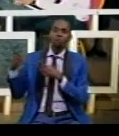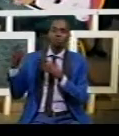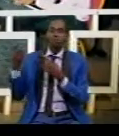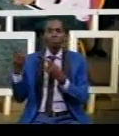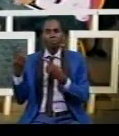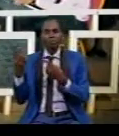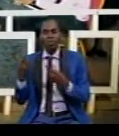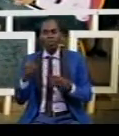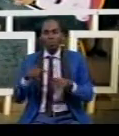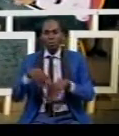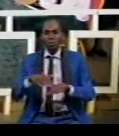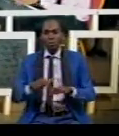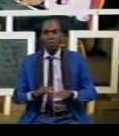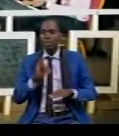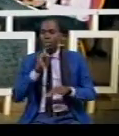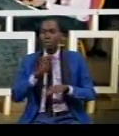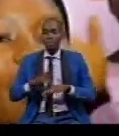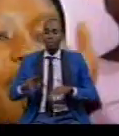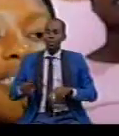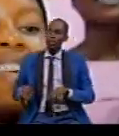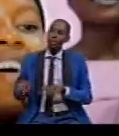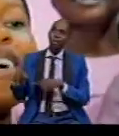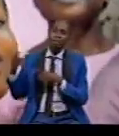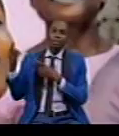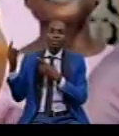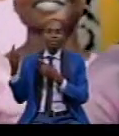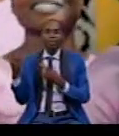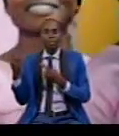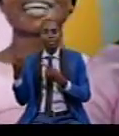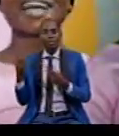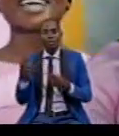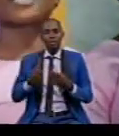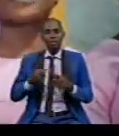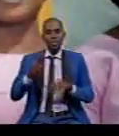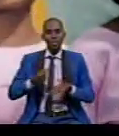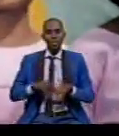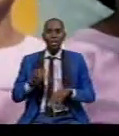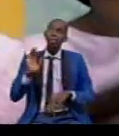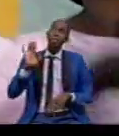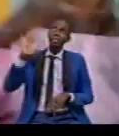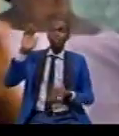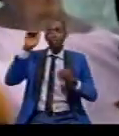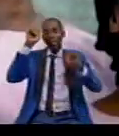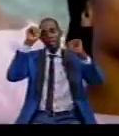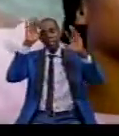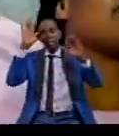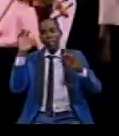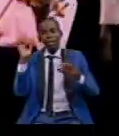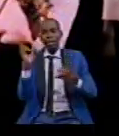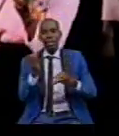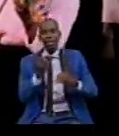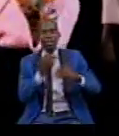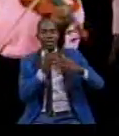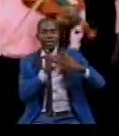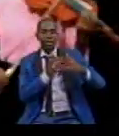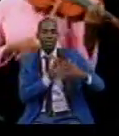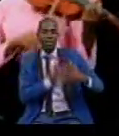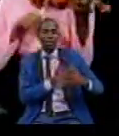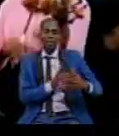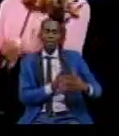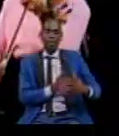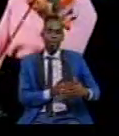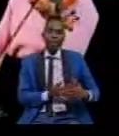was talking to his disciples that left the net, that left their